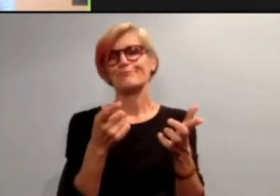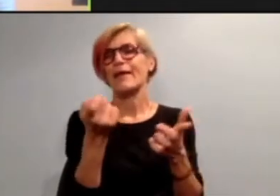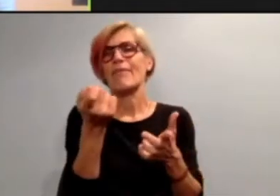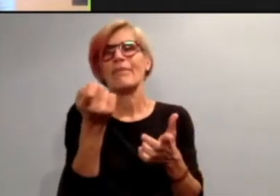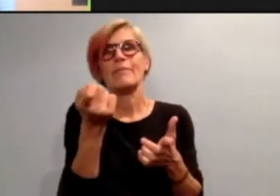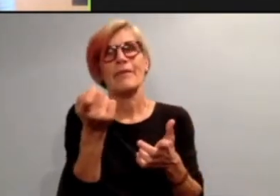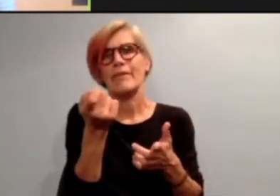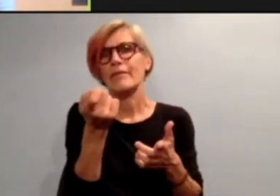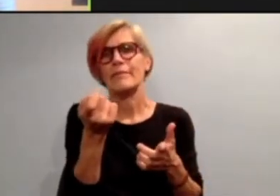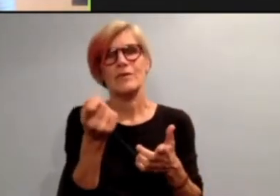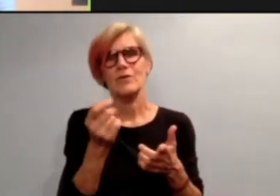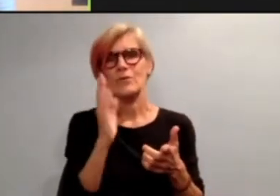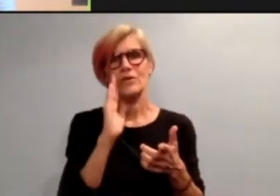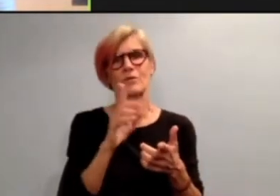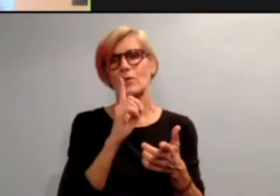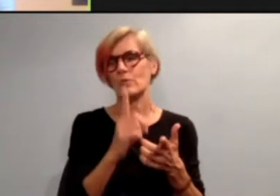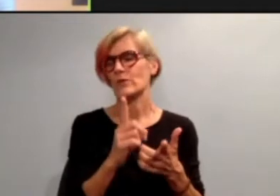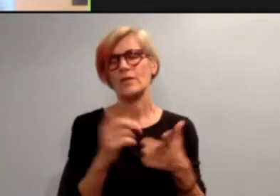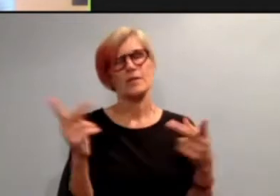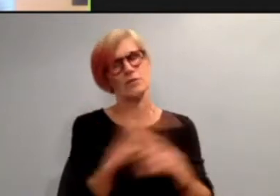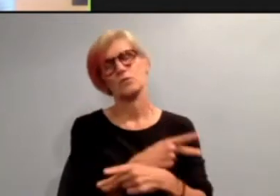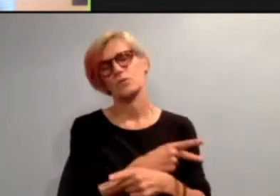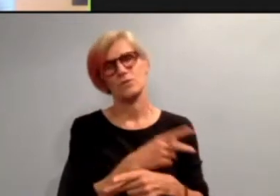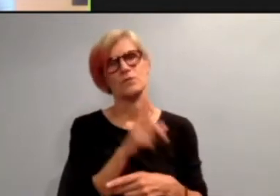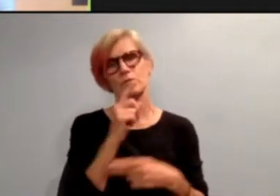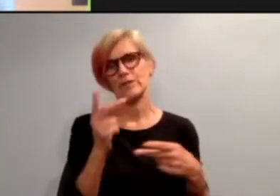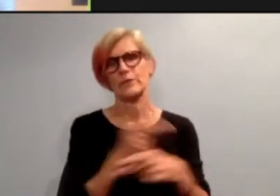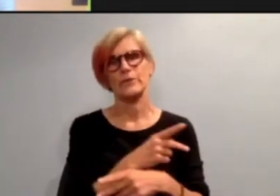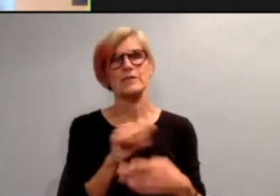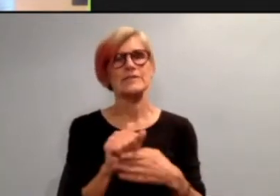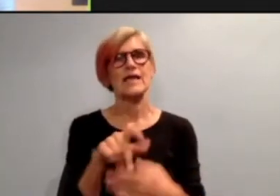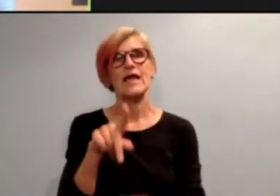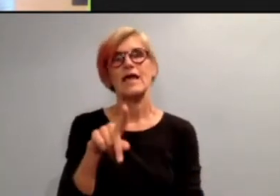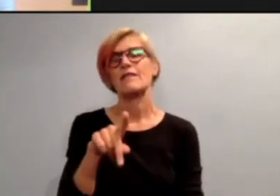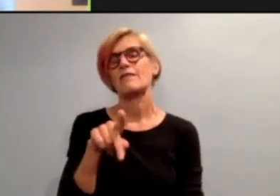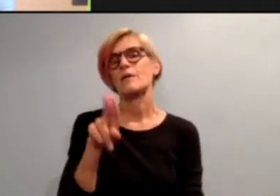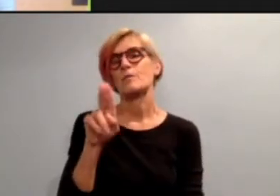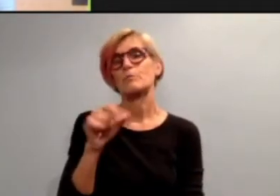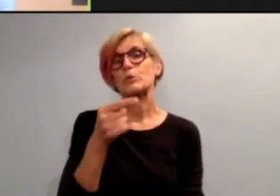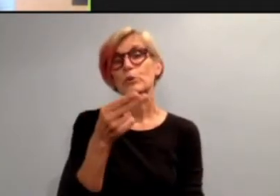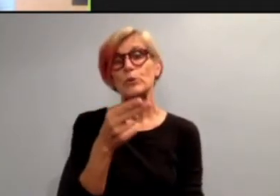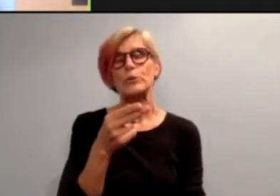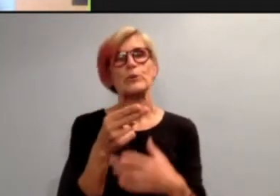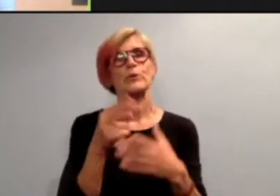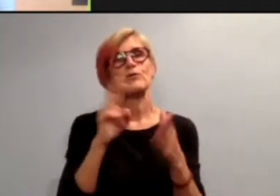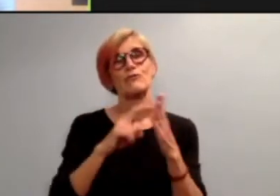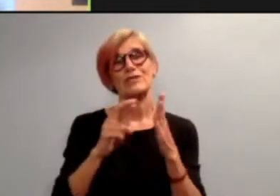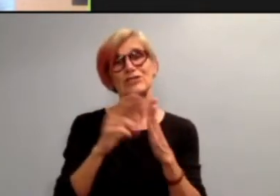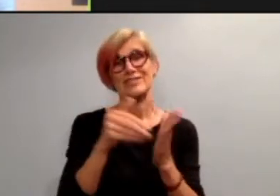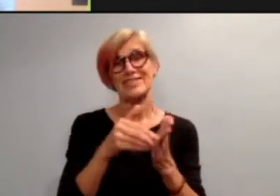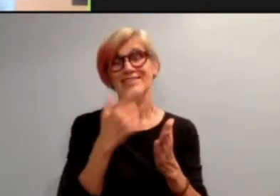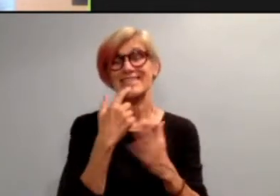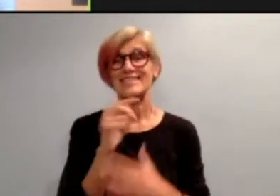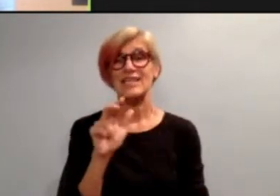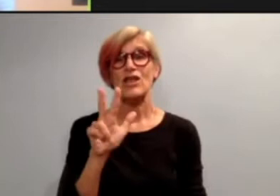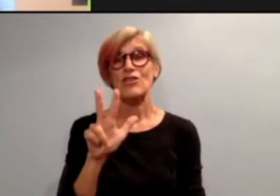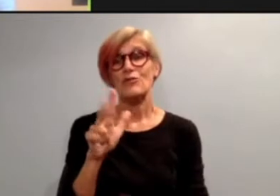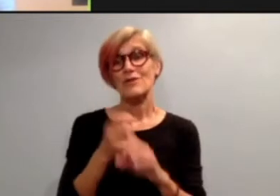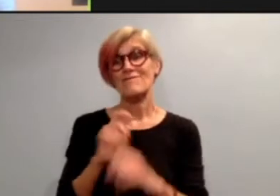actually potentially much, much worse. And Pew Research Center has said that it's 3 in 10 individuals from our community,